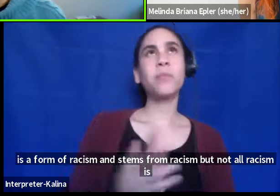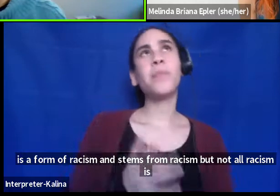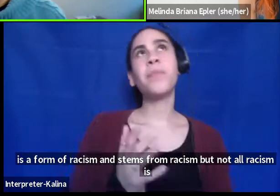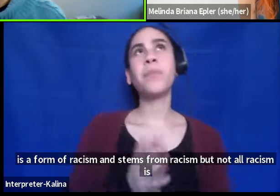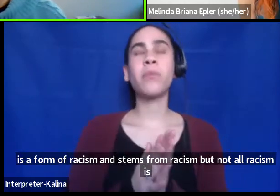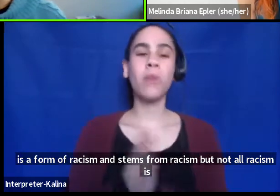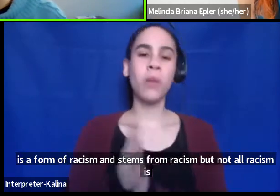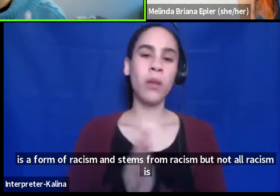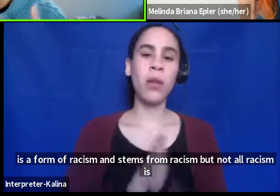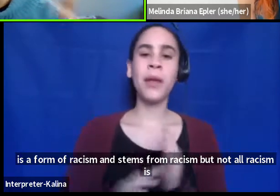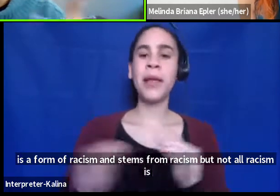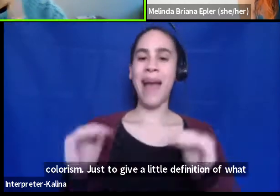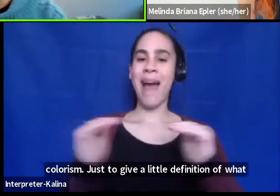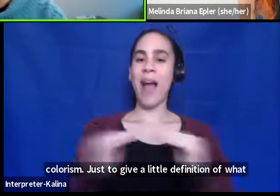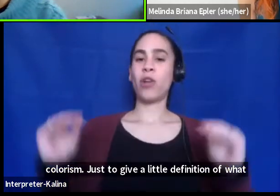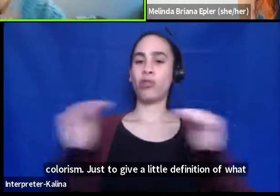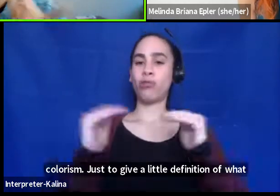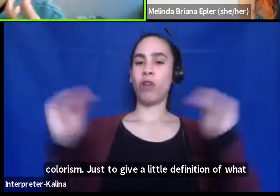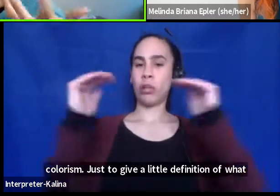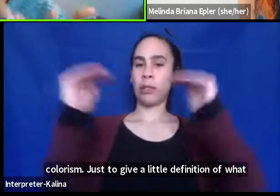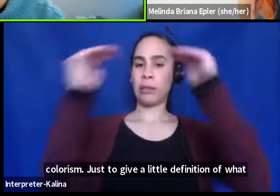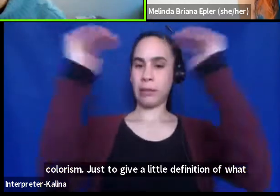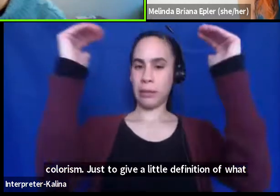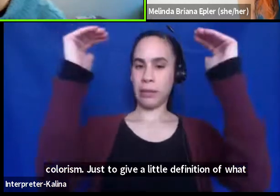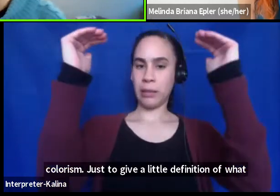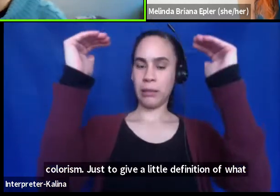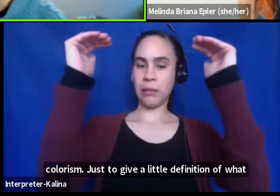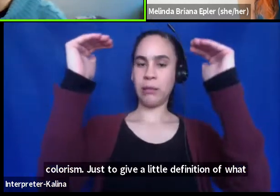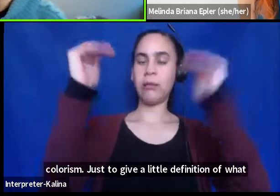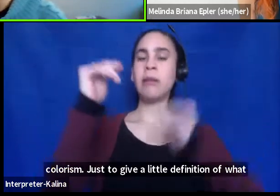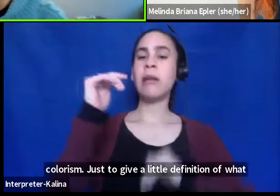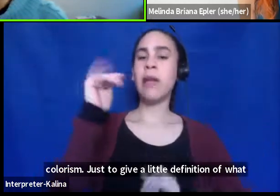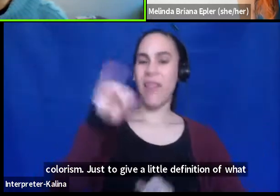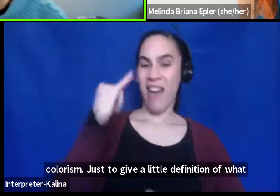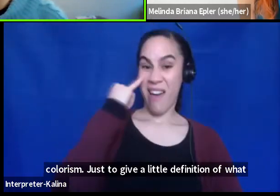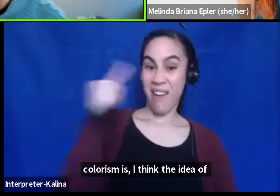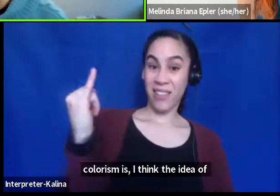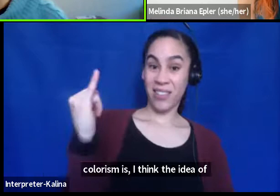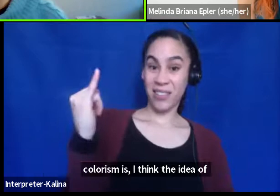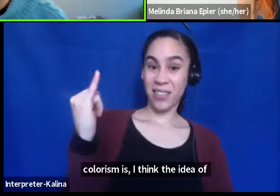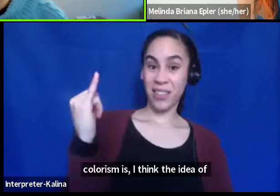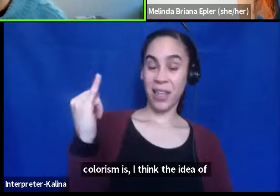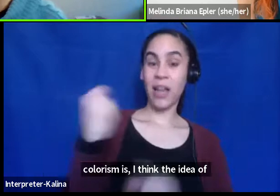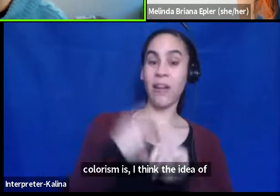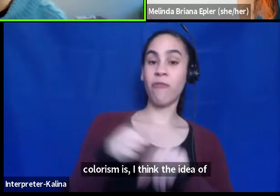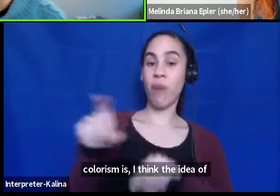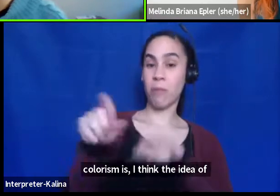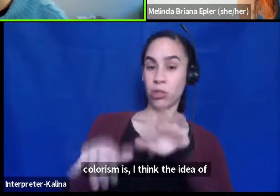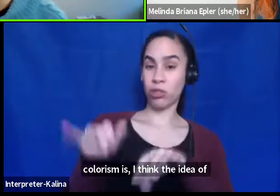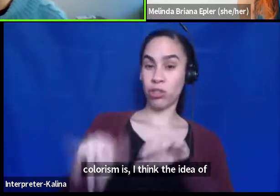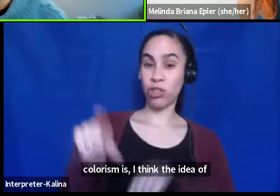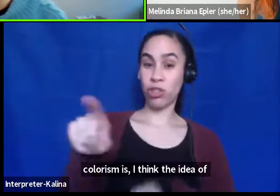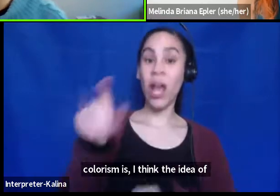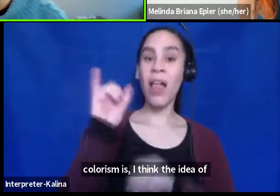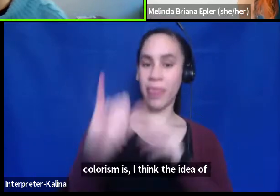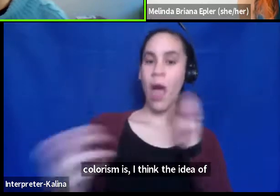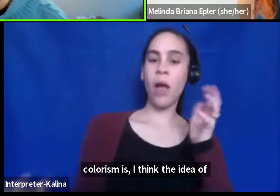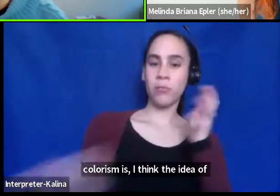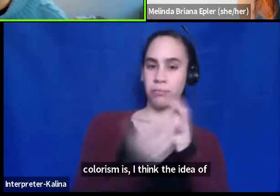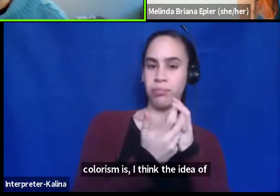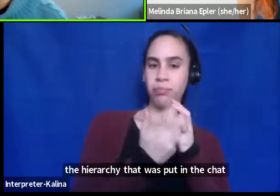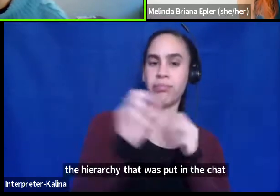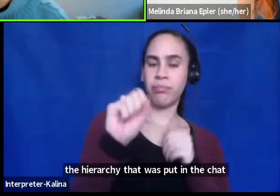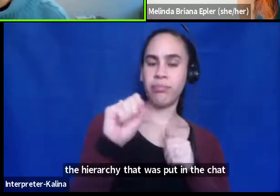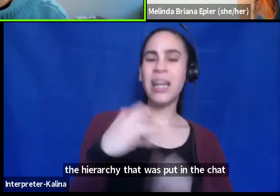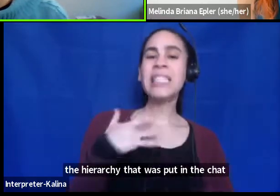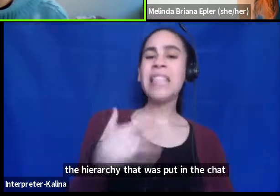the hierarchy that was put out in the chat earlier is really fitting, but it tends to be the belief that